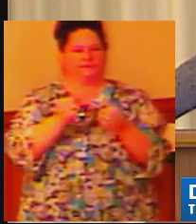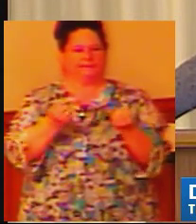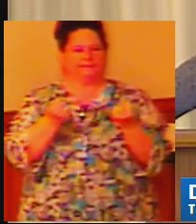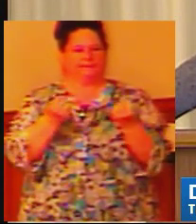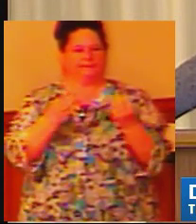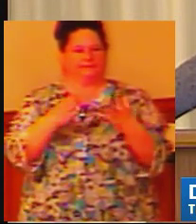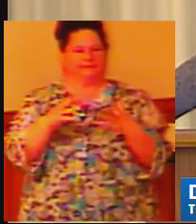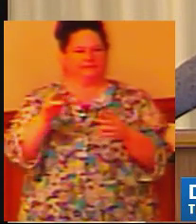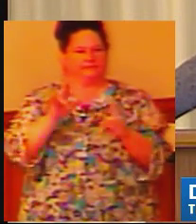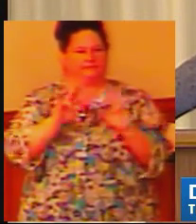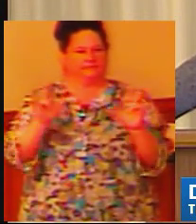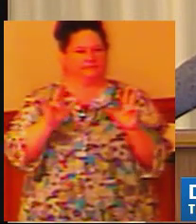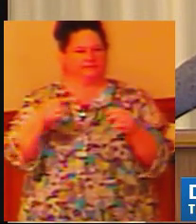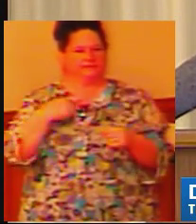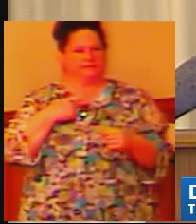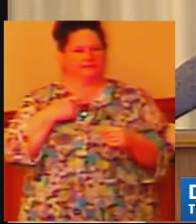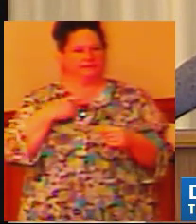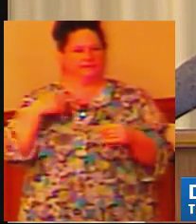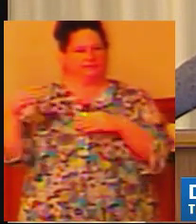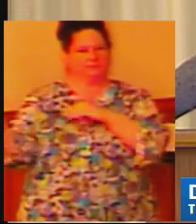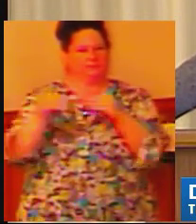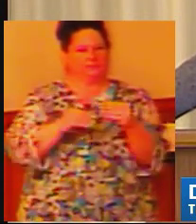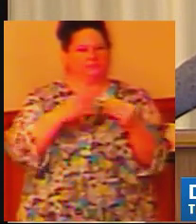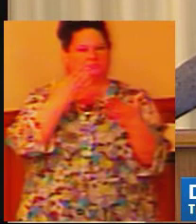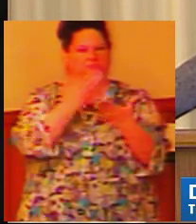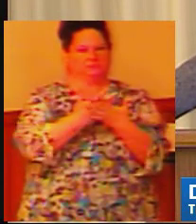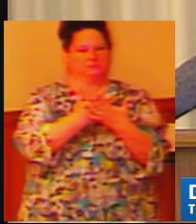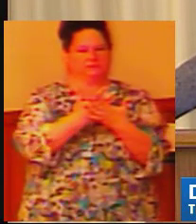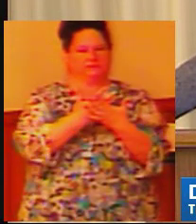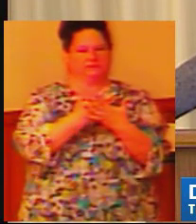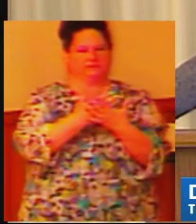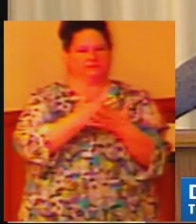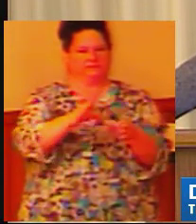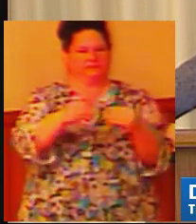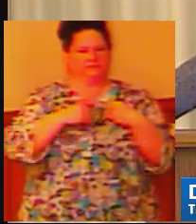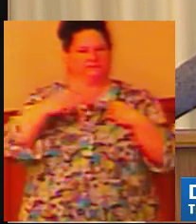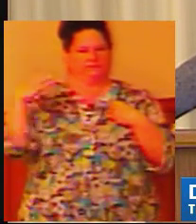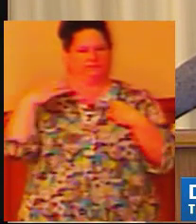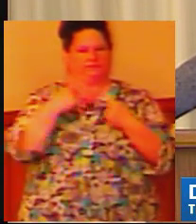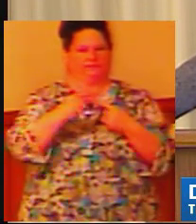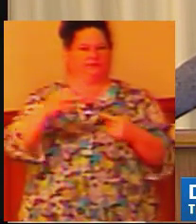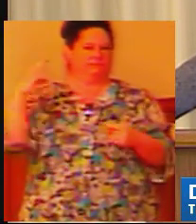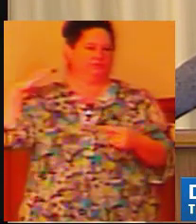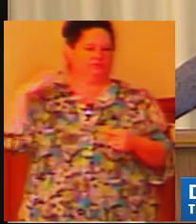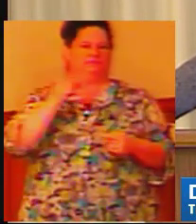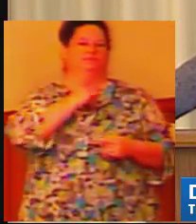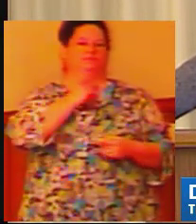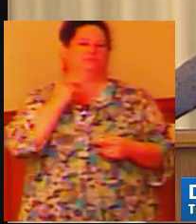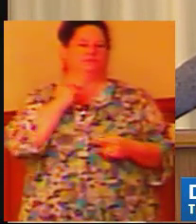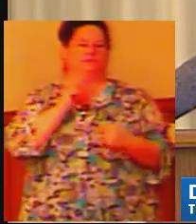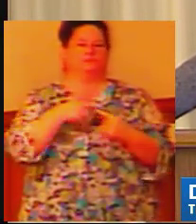of the saints did I shut up in prison, having received authority from the chief priests,